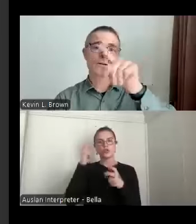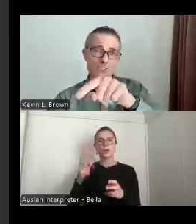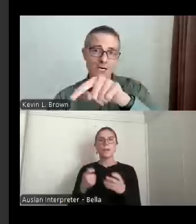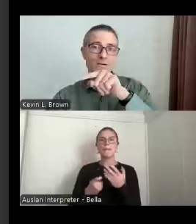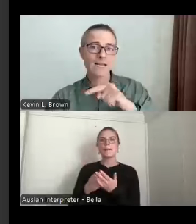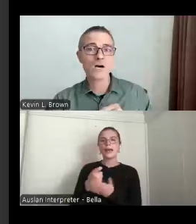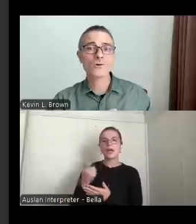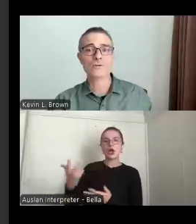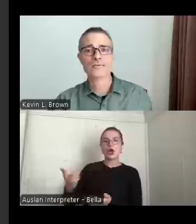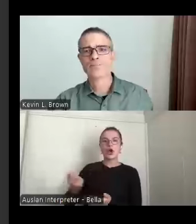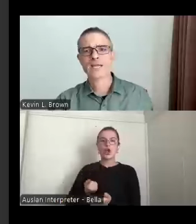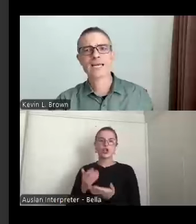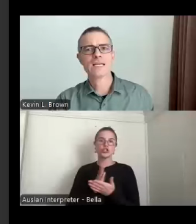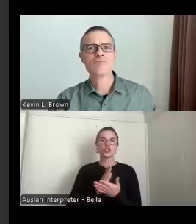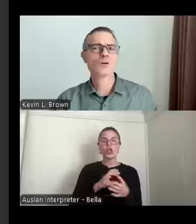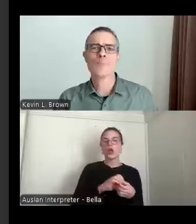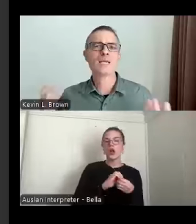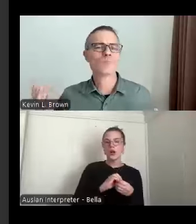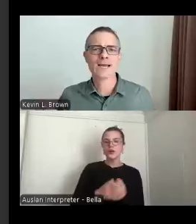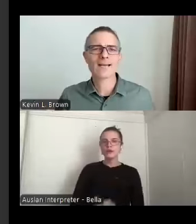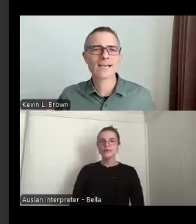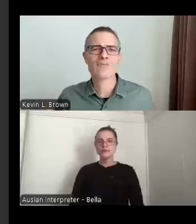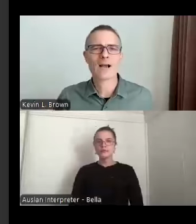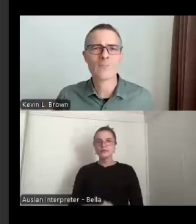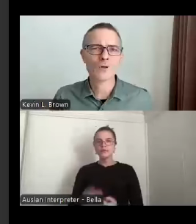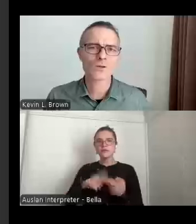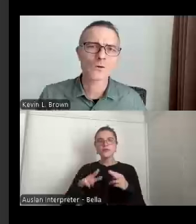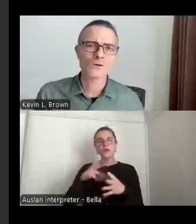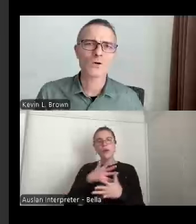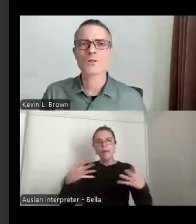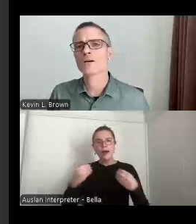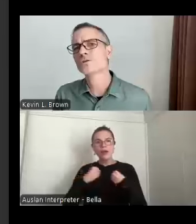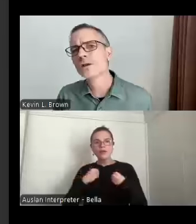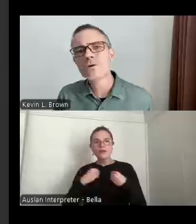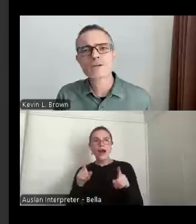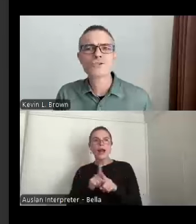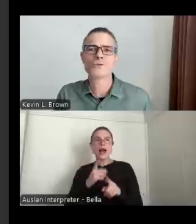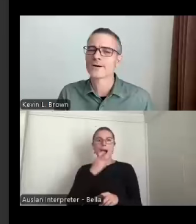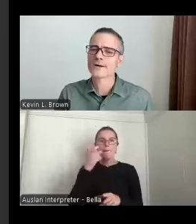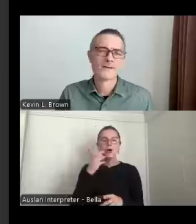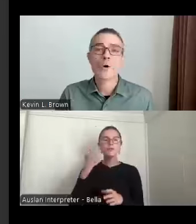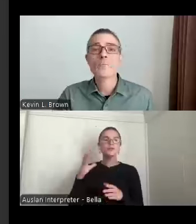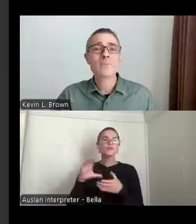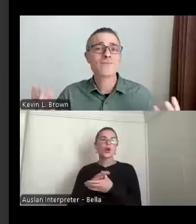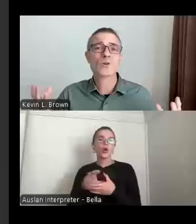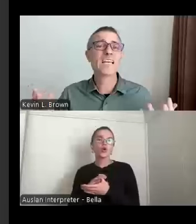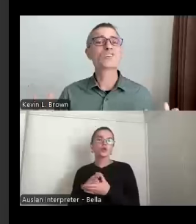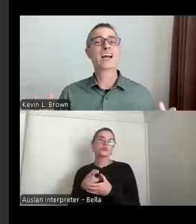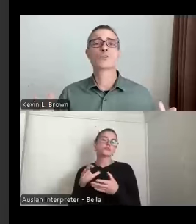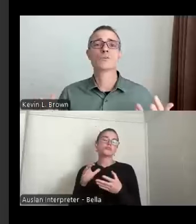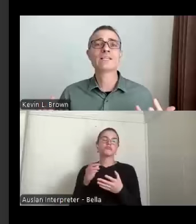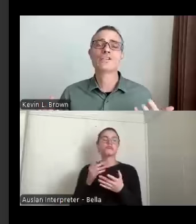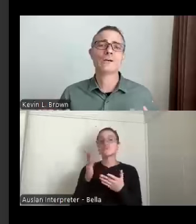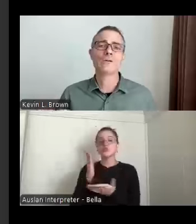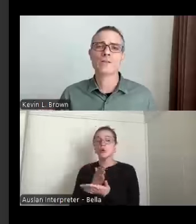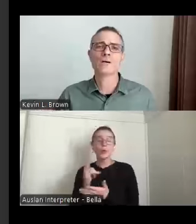earned, shared, and owned. And if you're a big brand, again, if you're Apple or Coca-Cola or Toyota, sure. Or maybe if you're an